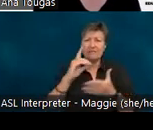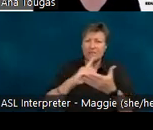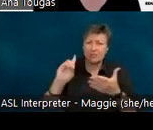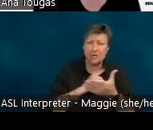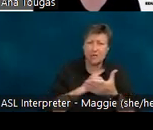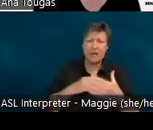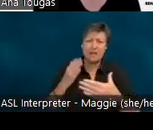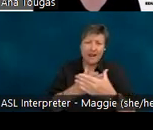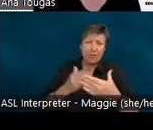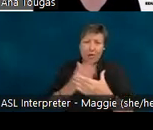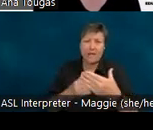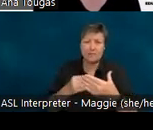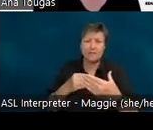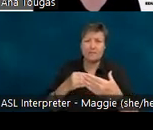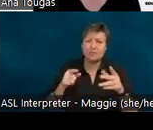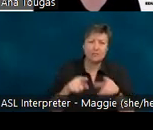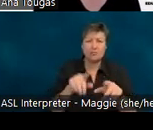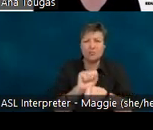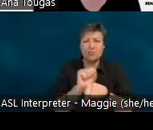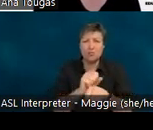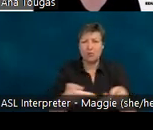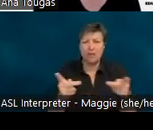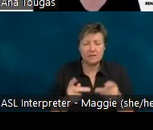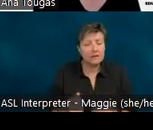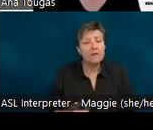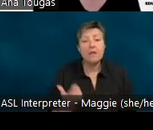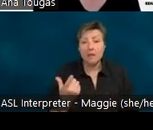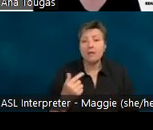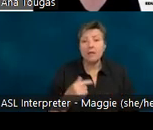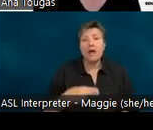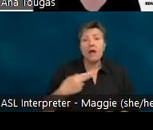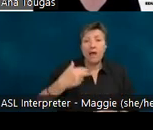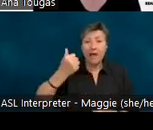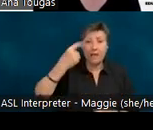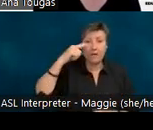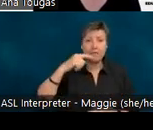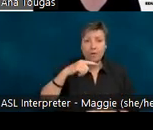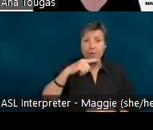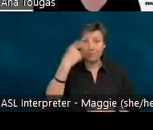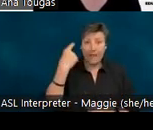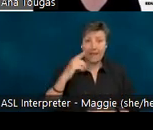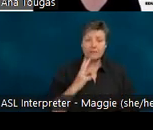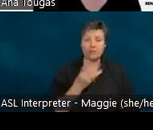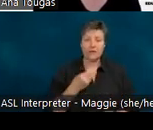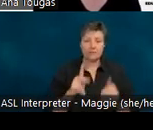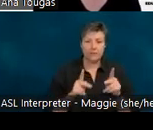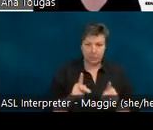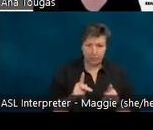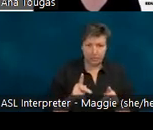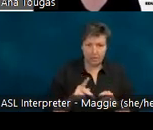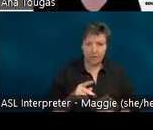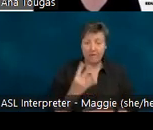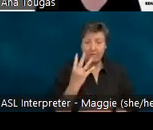workplace. And these barriers are often even higher for Black trans folks, who have double the unemployment rates of all trans folks and 4 times that of the